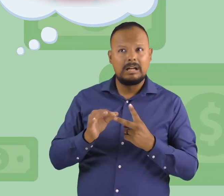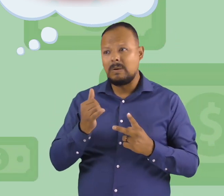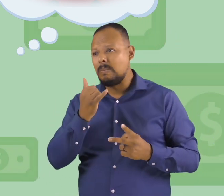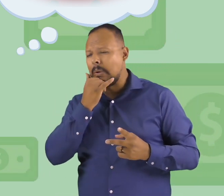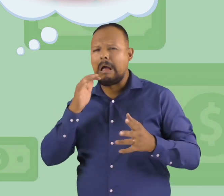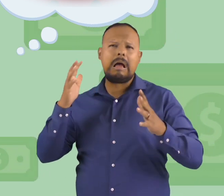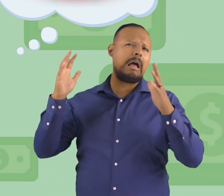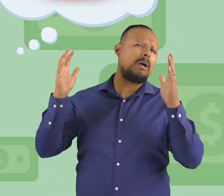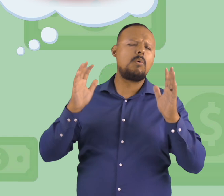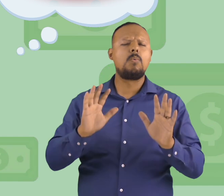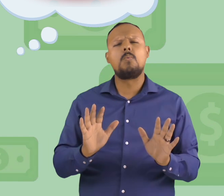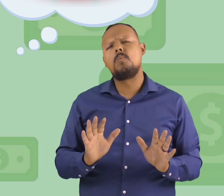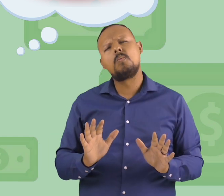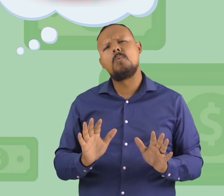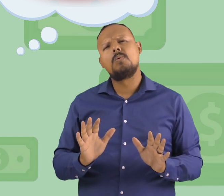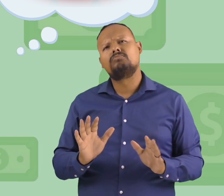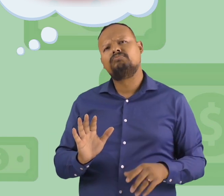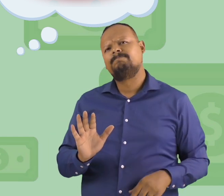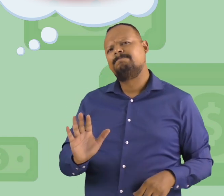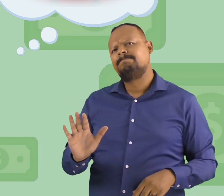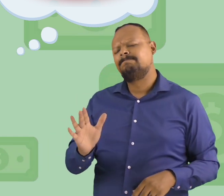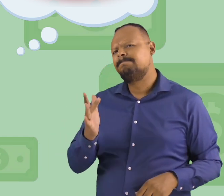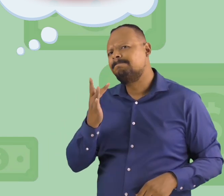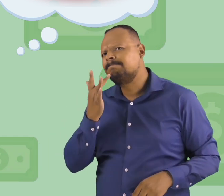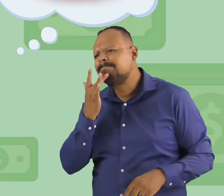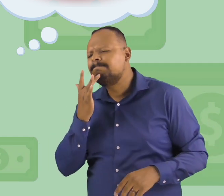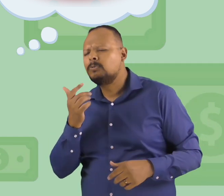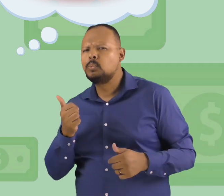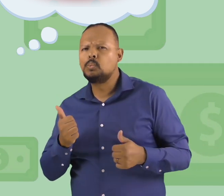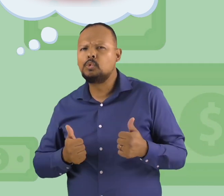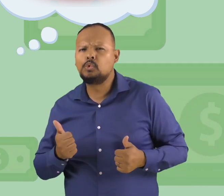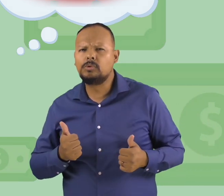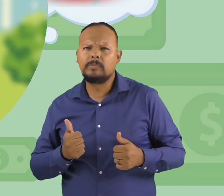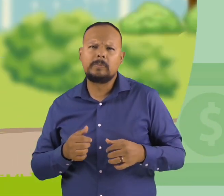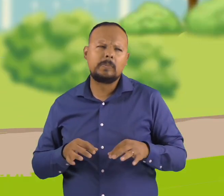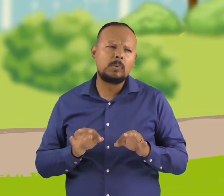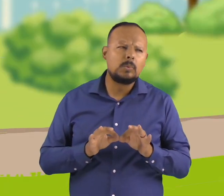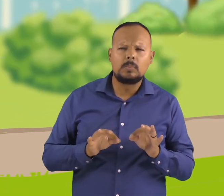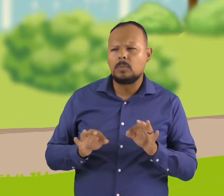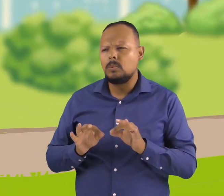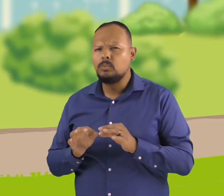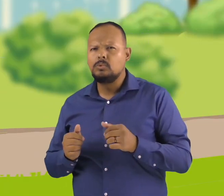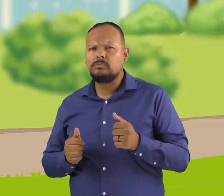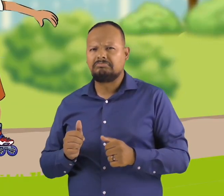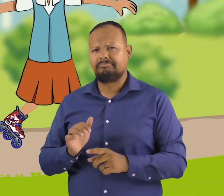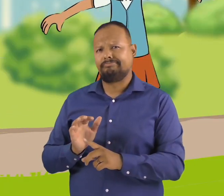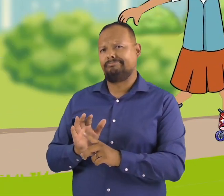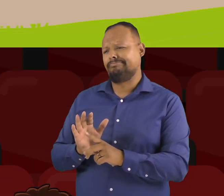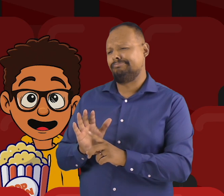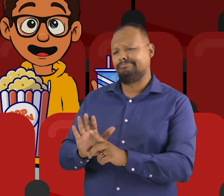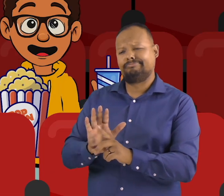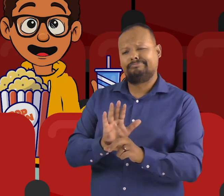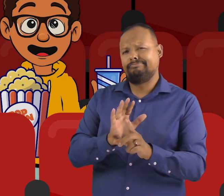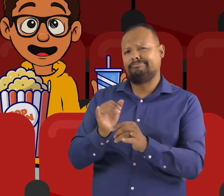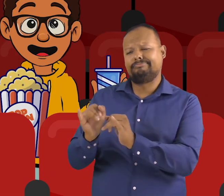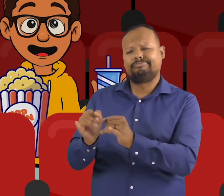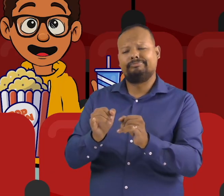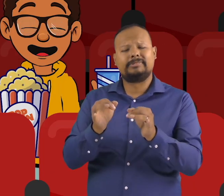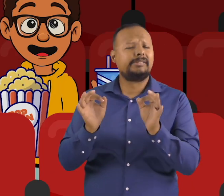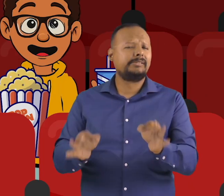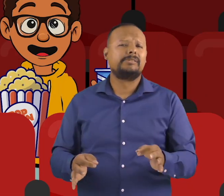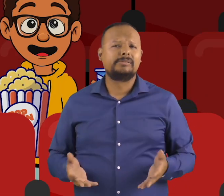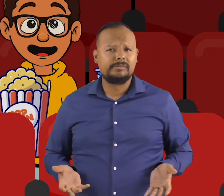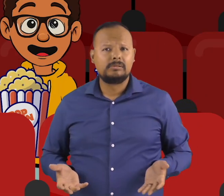It's about choosing which you value the most when you decide – rollerblades or friends.